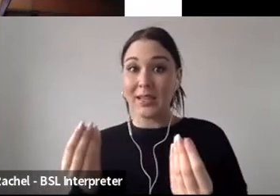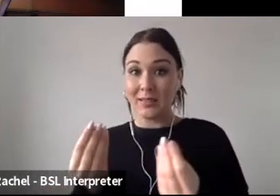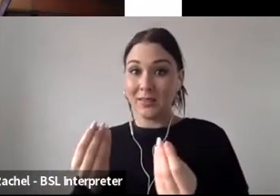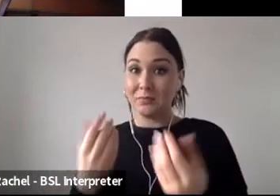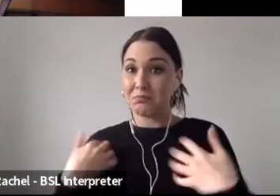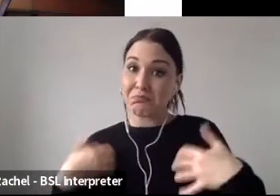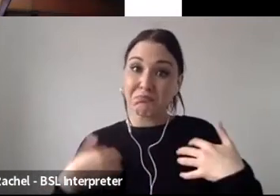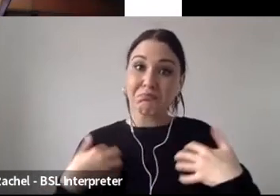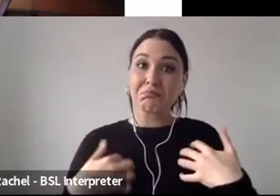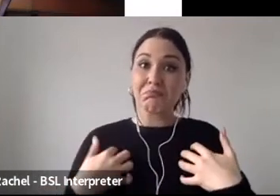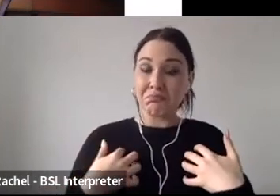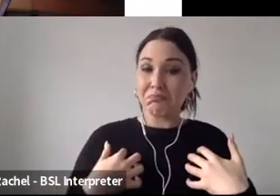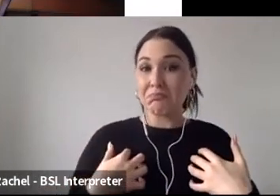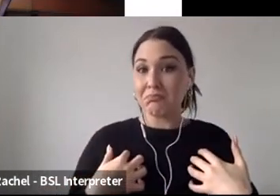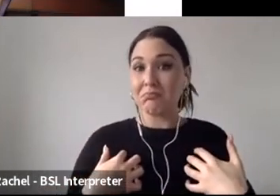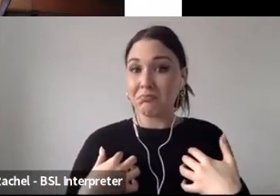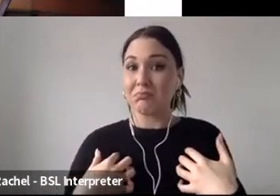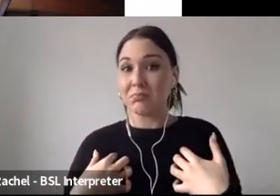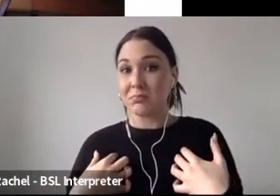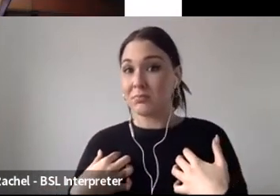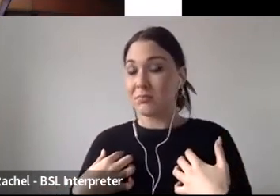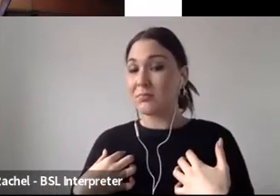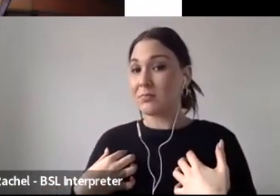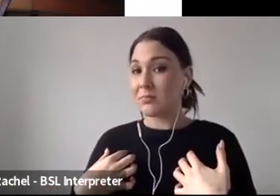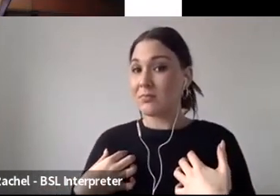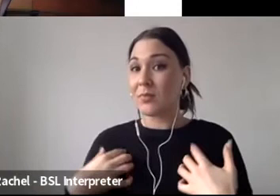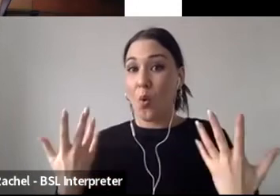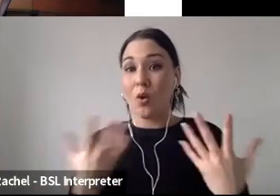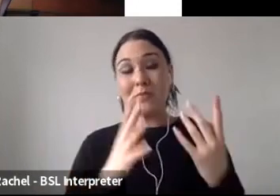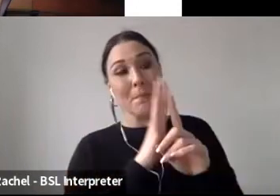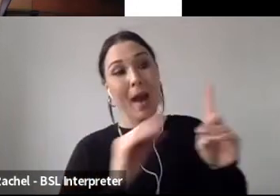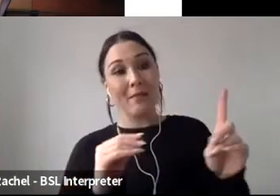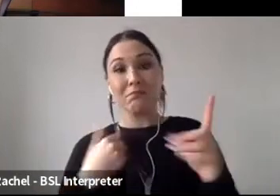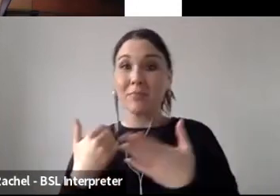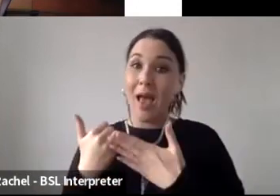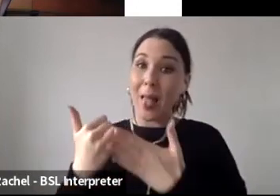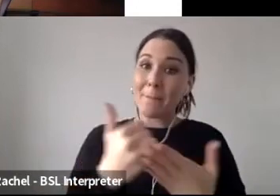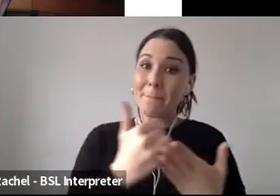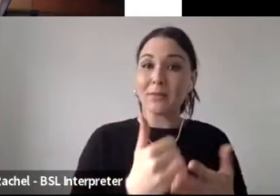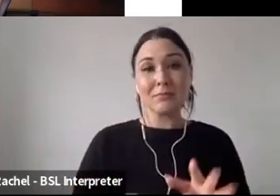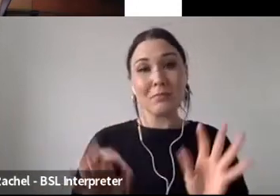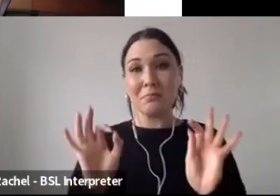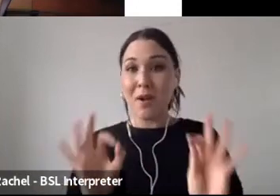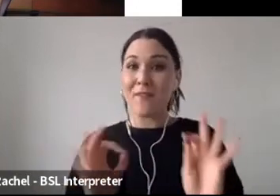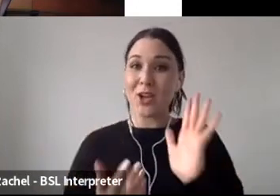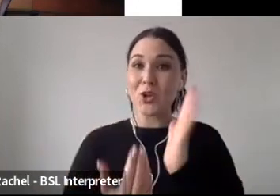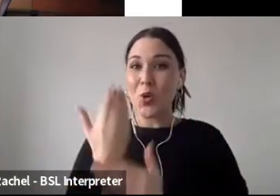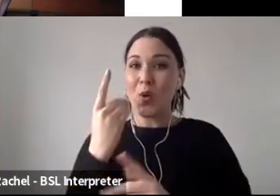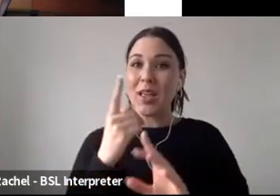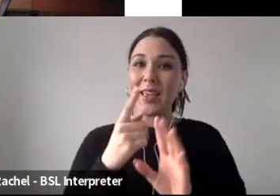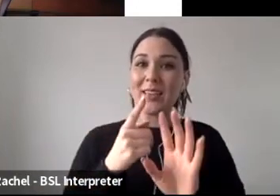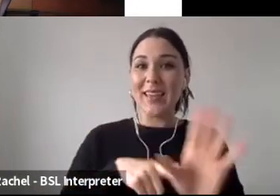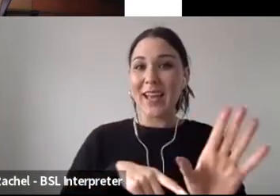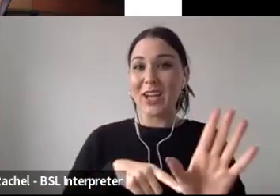is something that you're interested in doing, or you're inspired to help, it could be the perfect New Year's resolution.